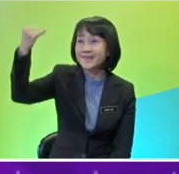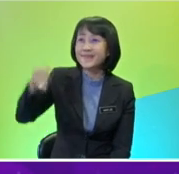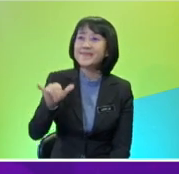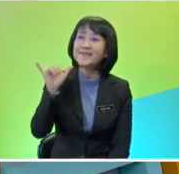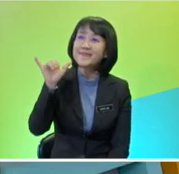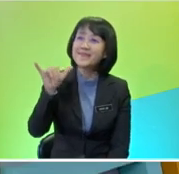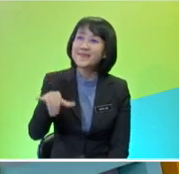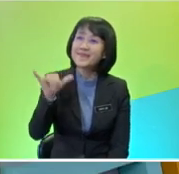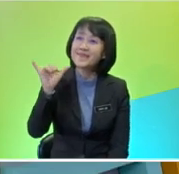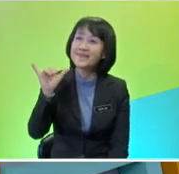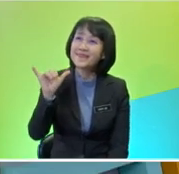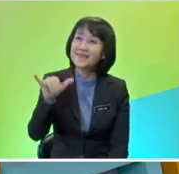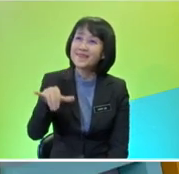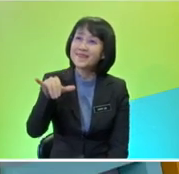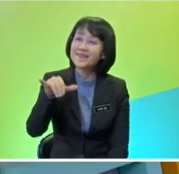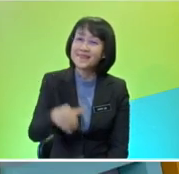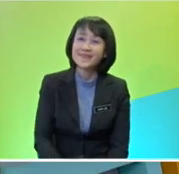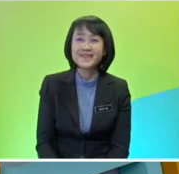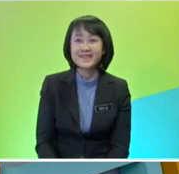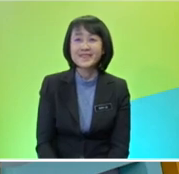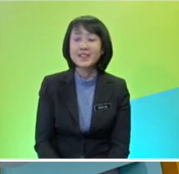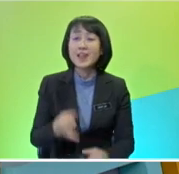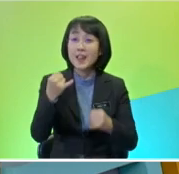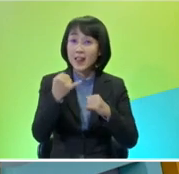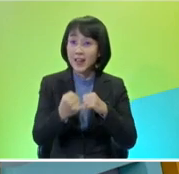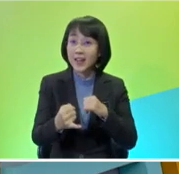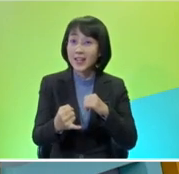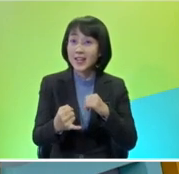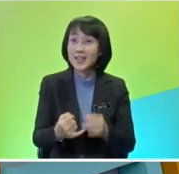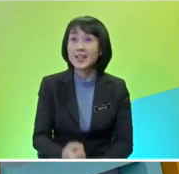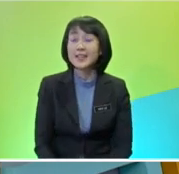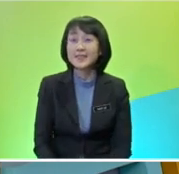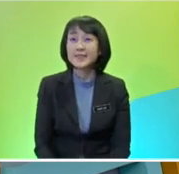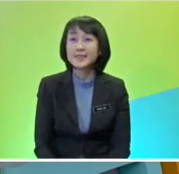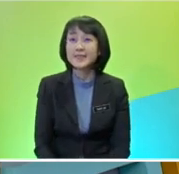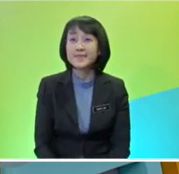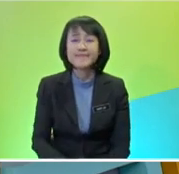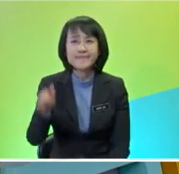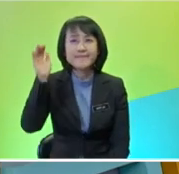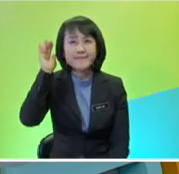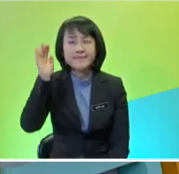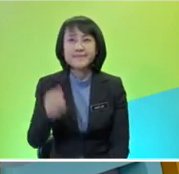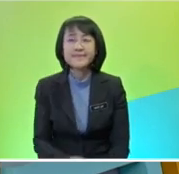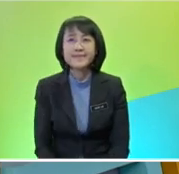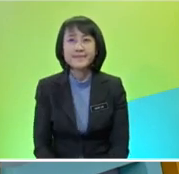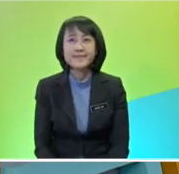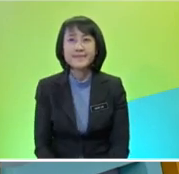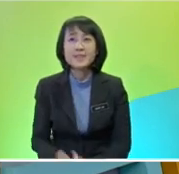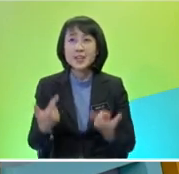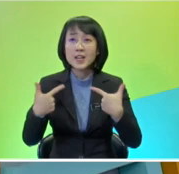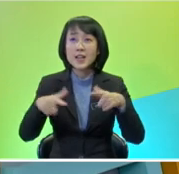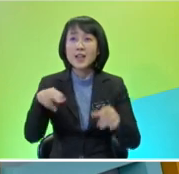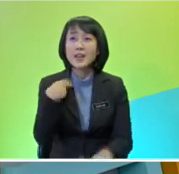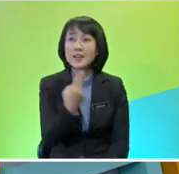Yes, good idea. And last one, Abang Chris. Okay, listen. Let's look